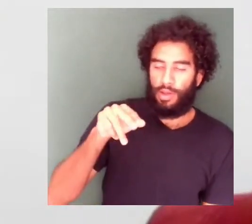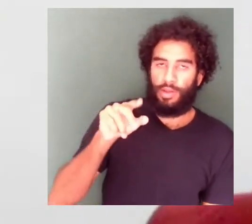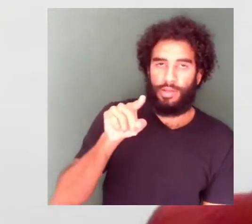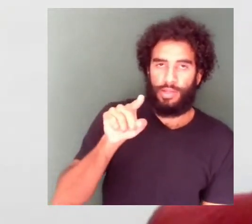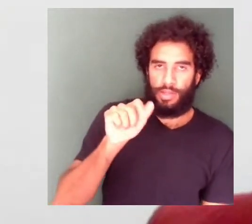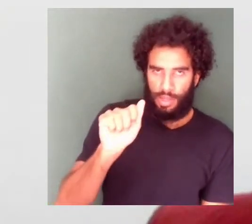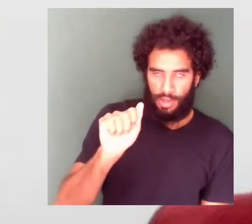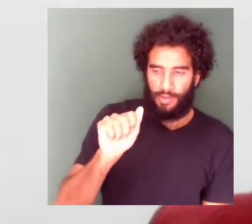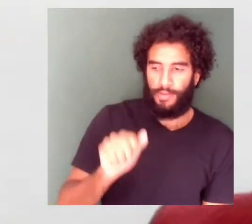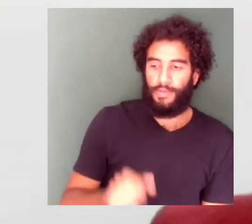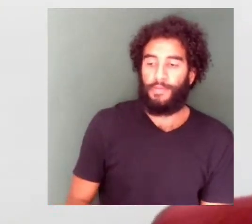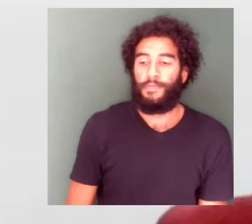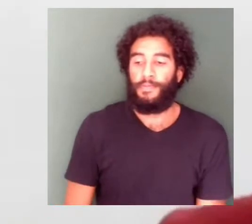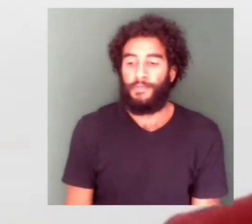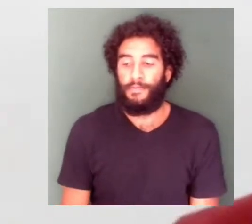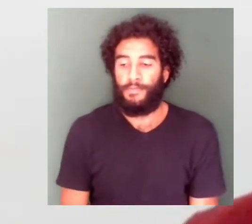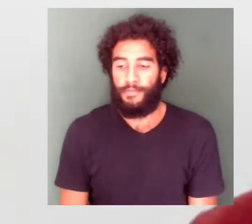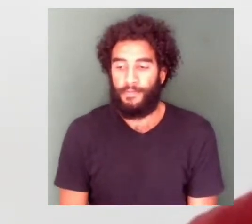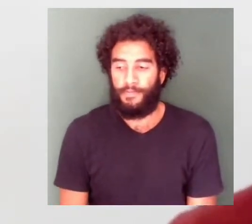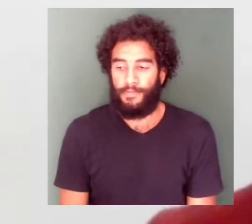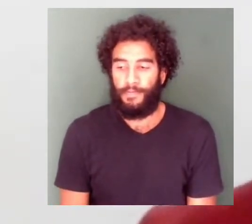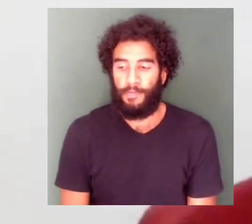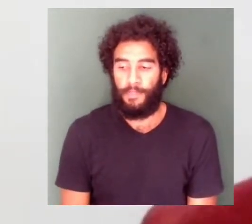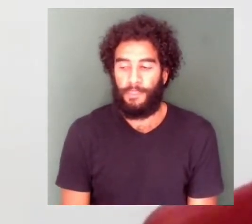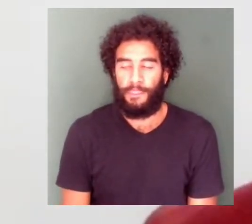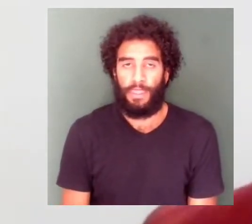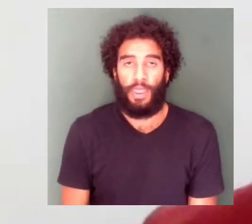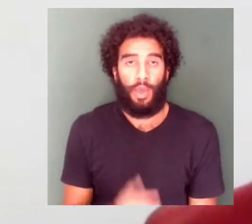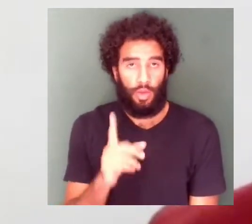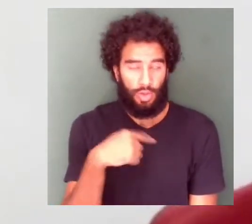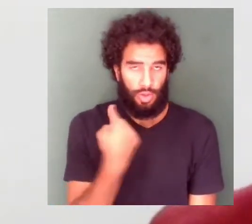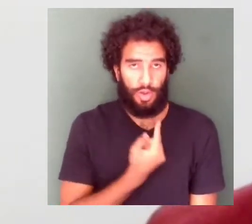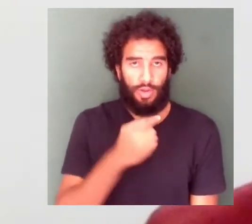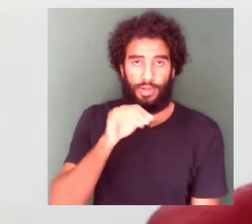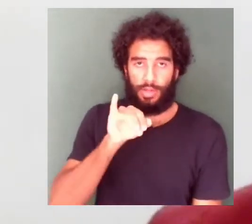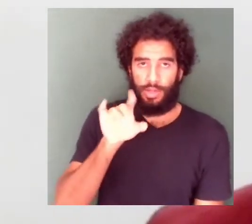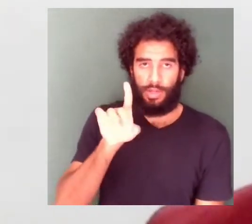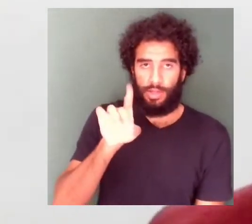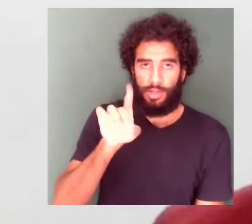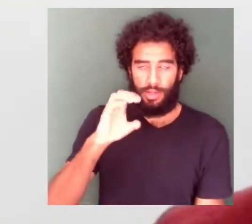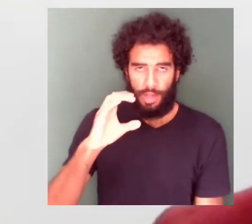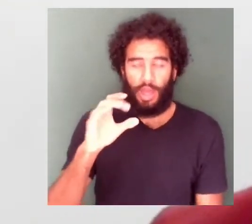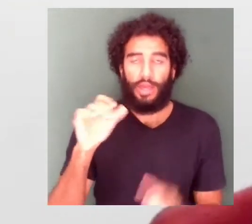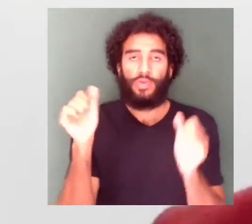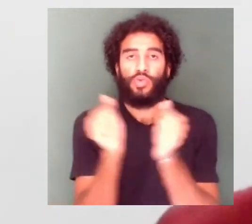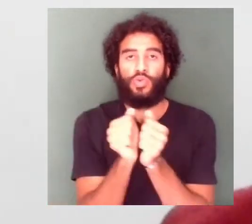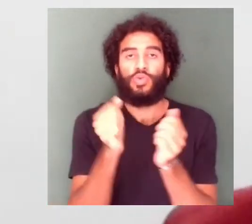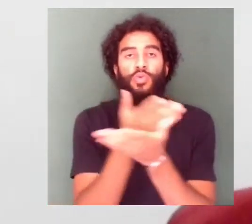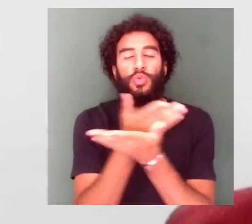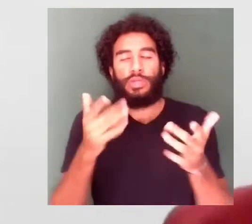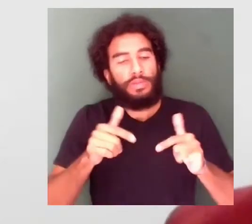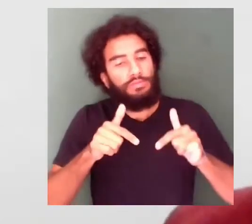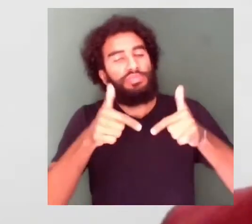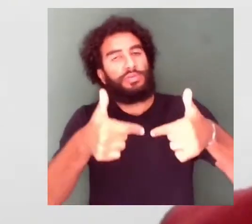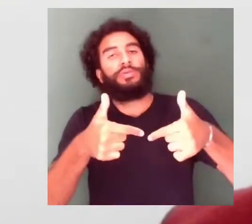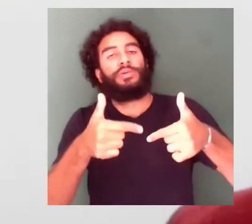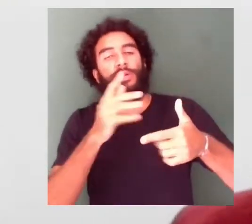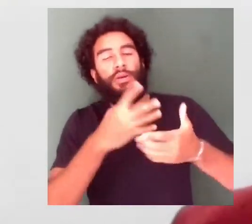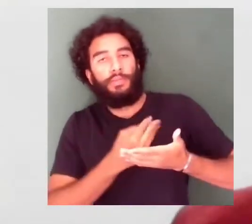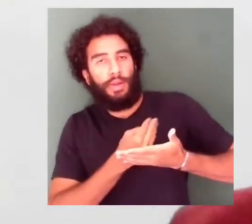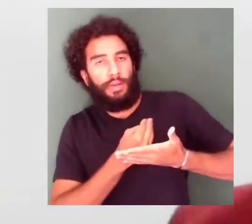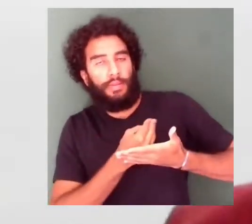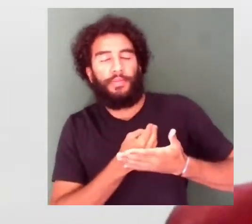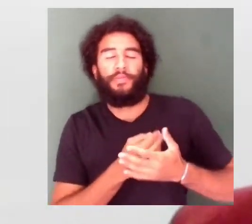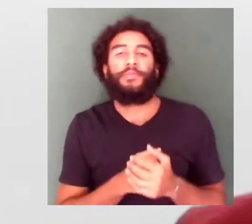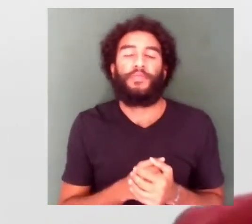the integration of Colonza. And us as IDEC fight with you